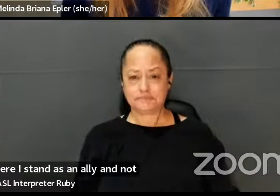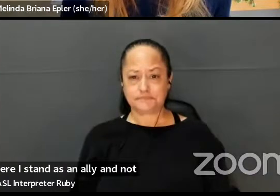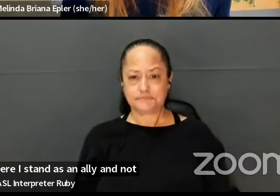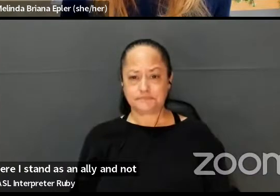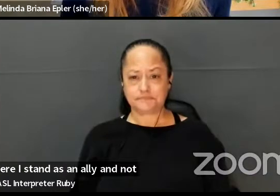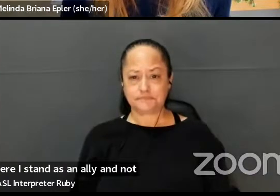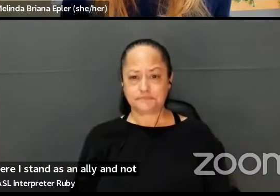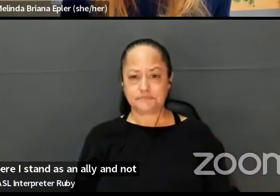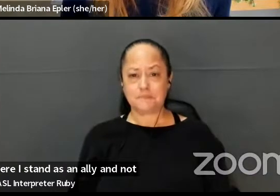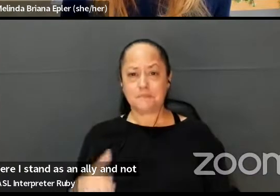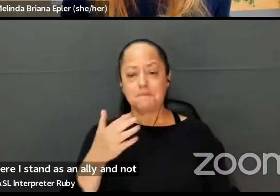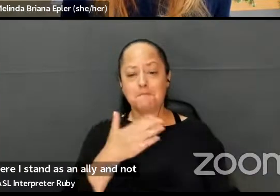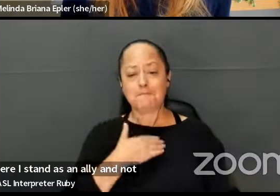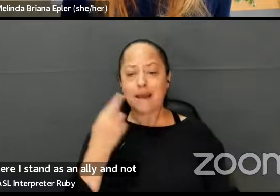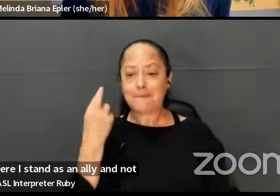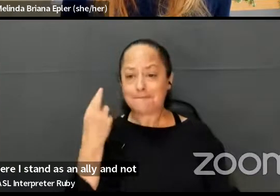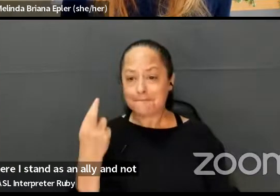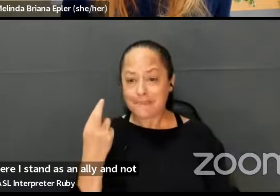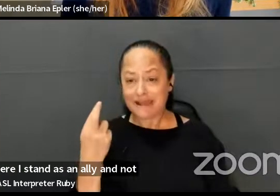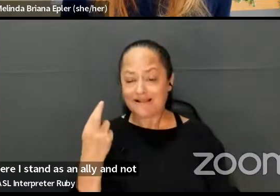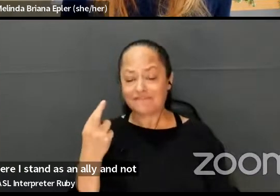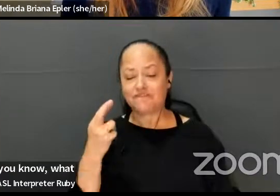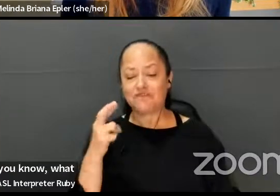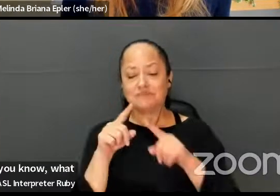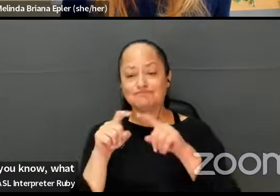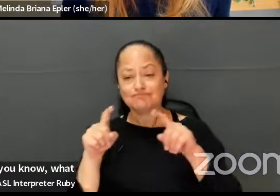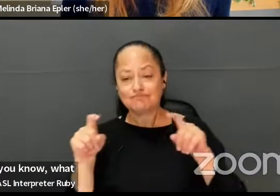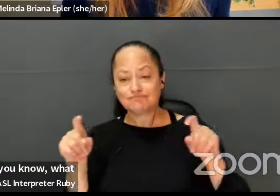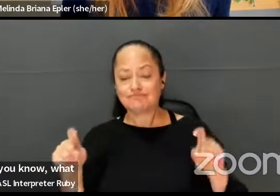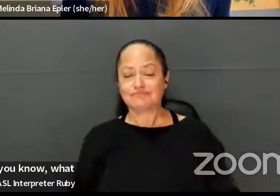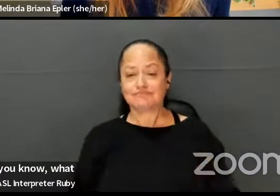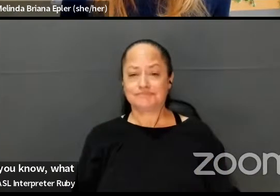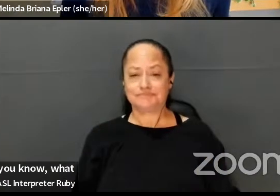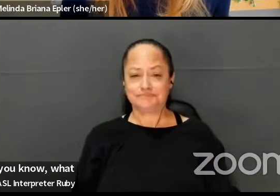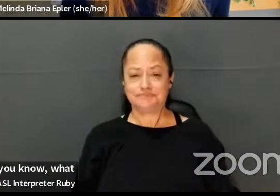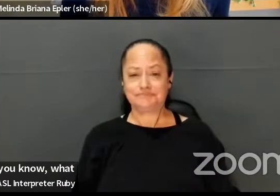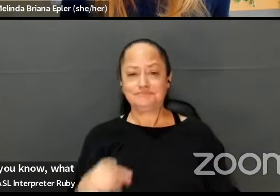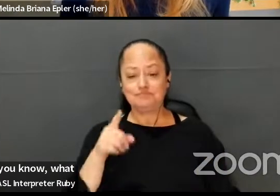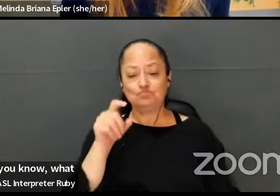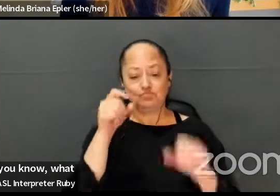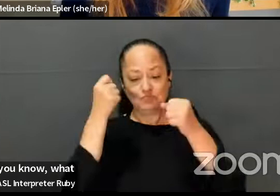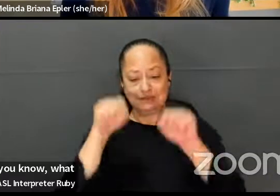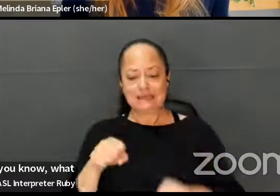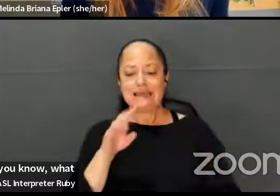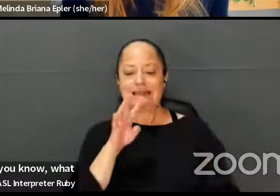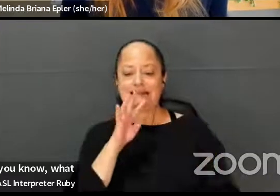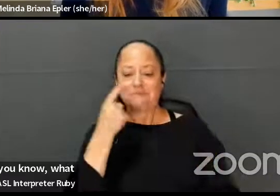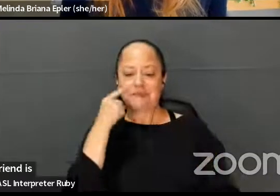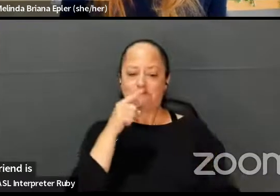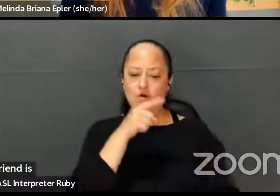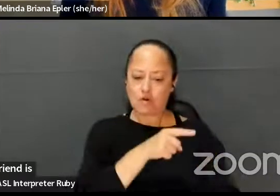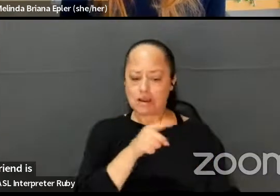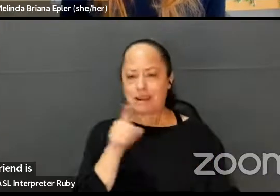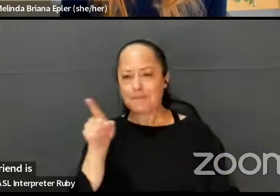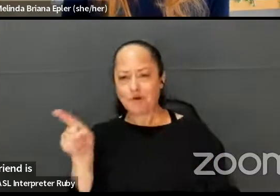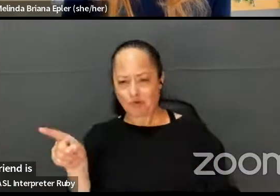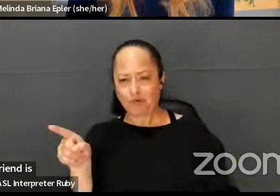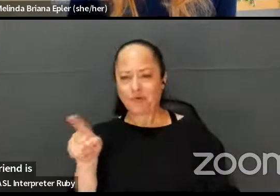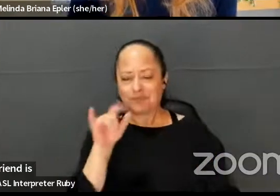oh, my best friend is such and such, so, you can speak for him or her, that kind of thing.